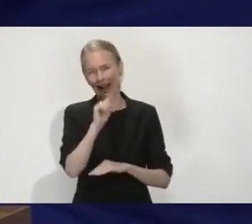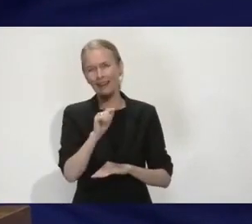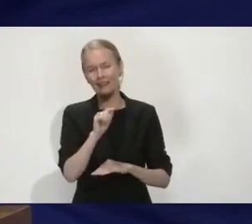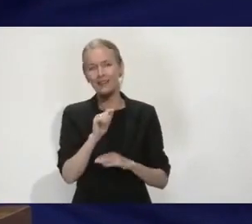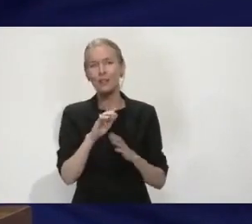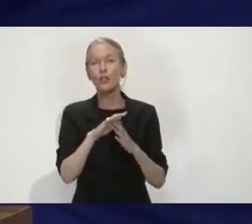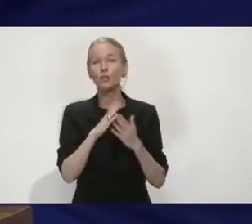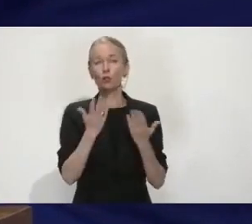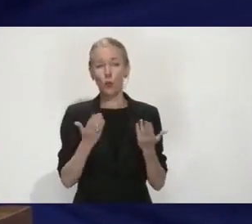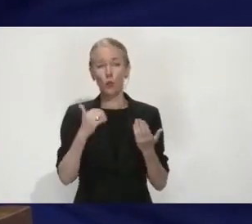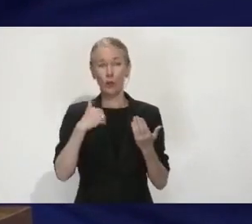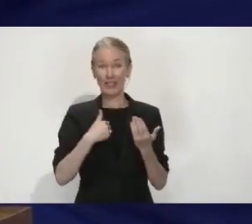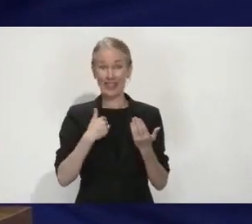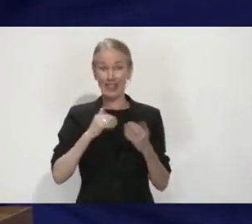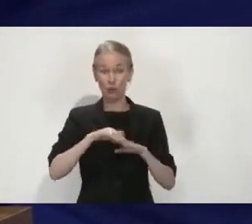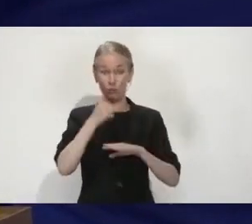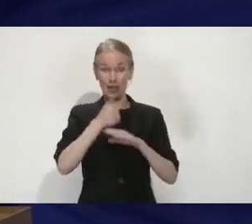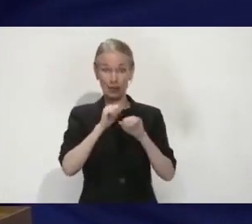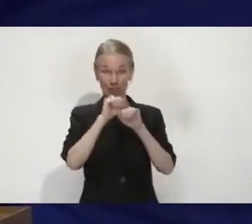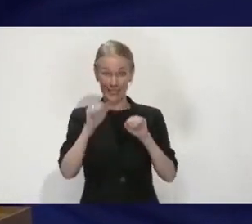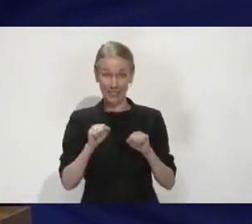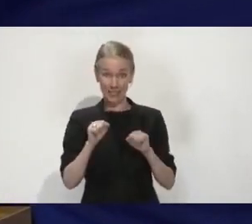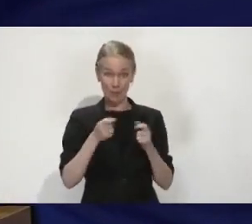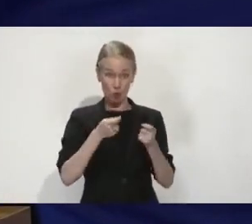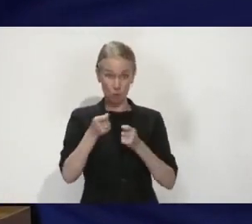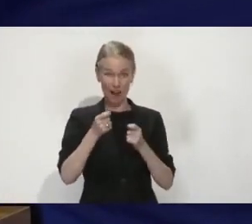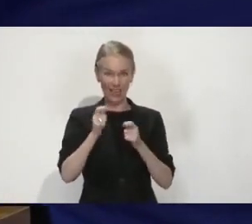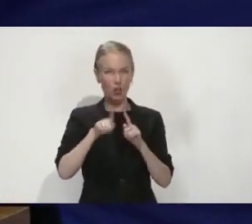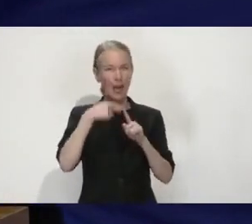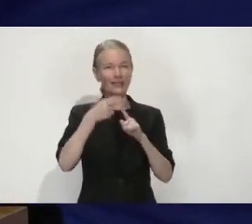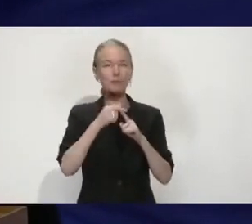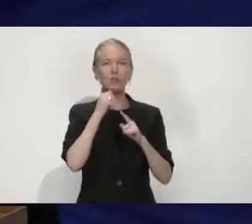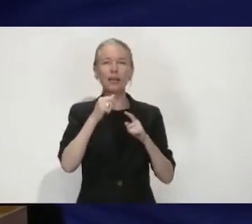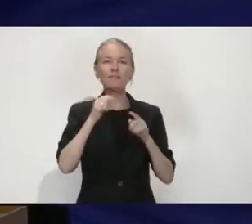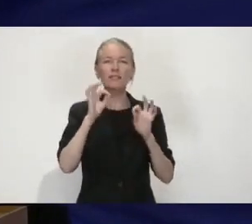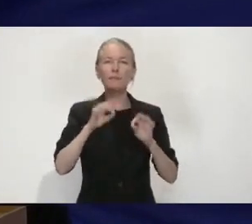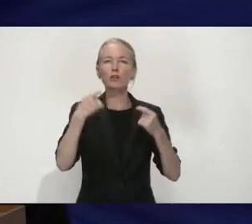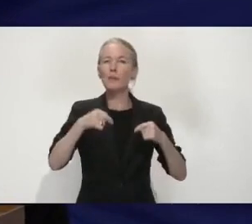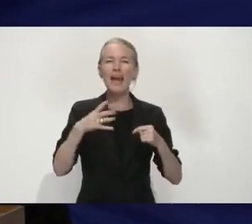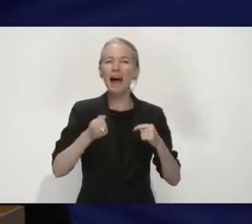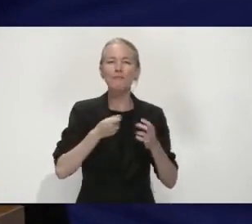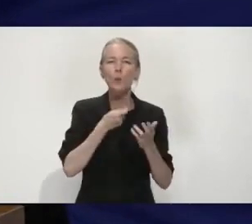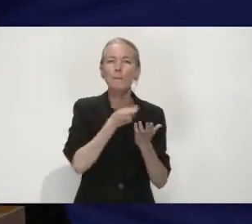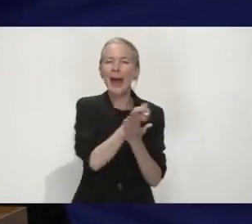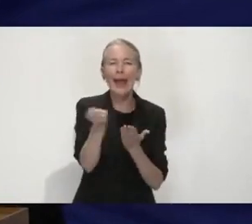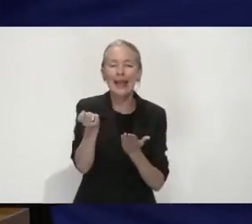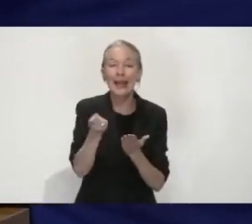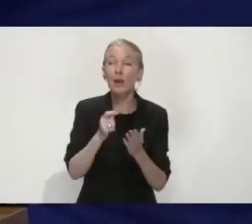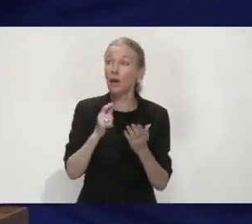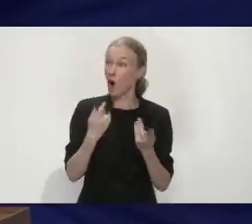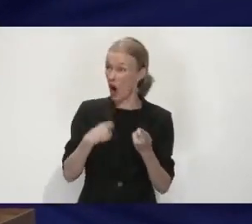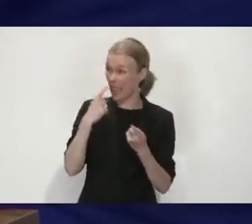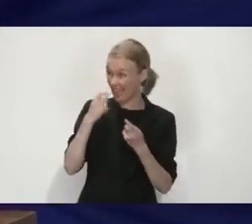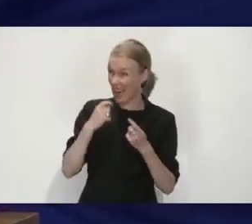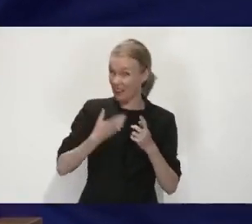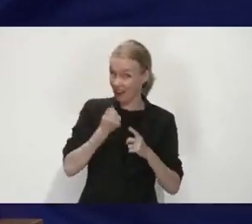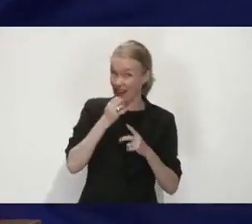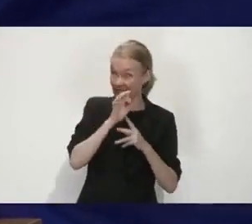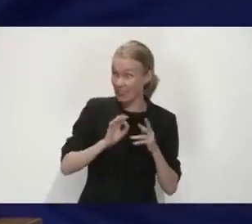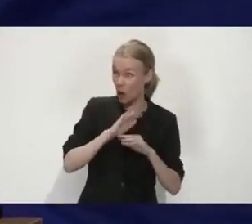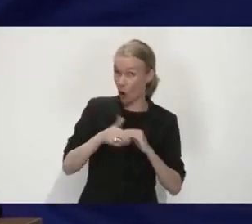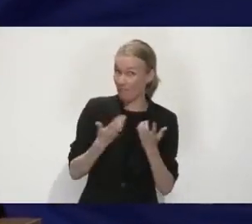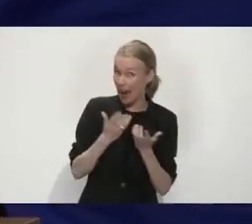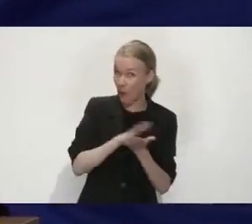exemption system as well. So that is one of the reasons. But I can get you the method of invoice detail if you'd